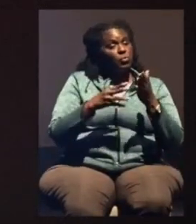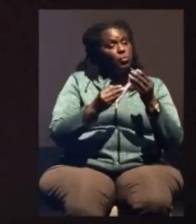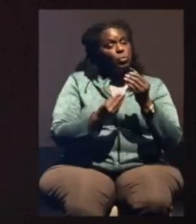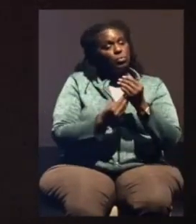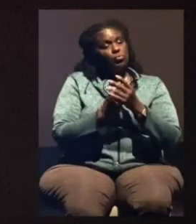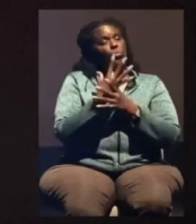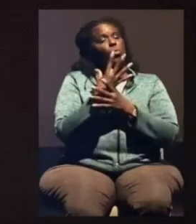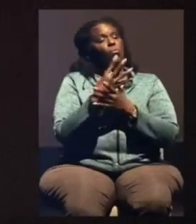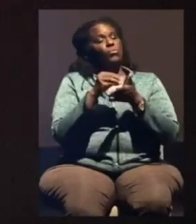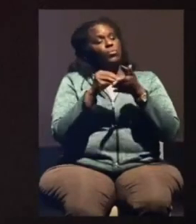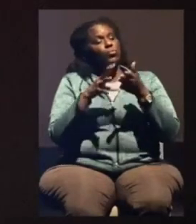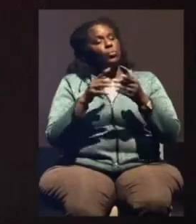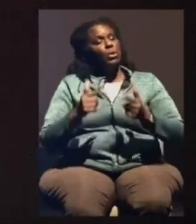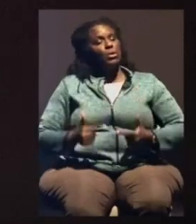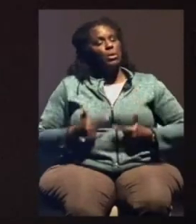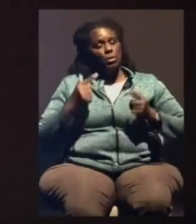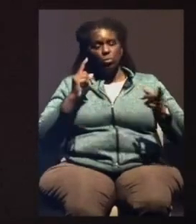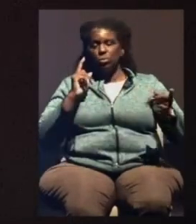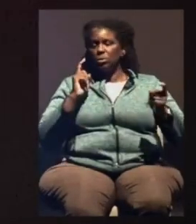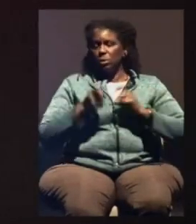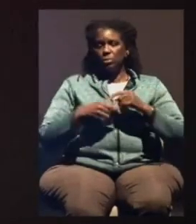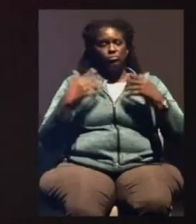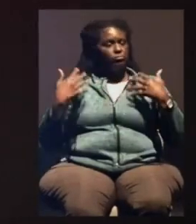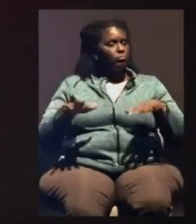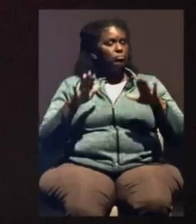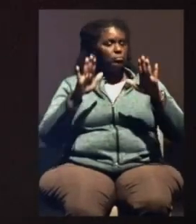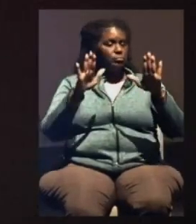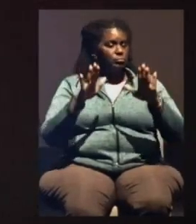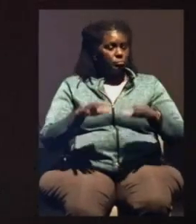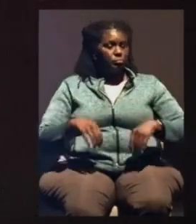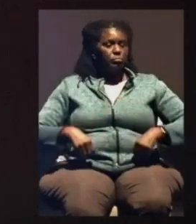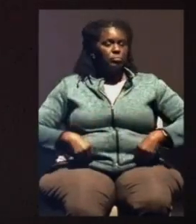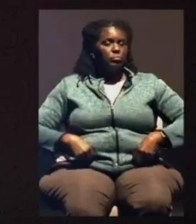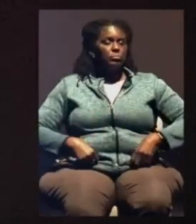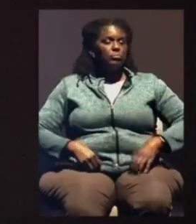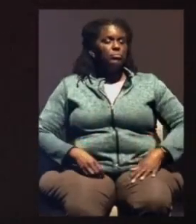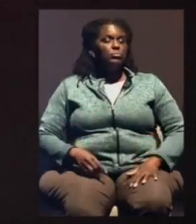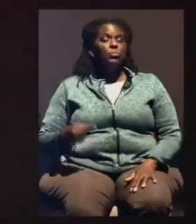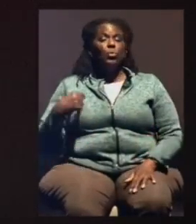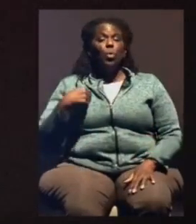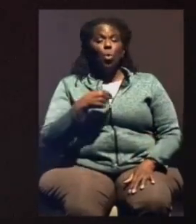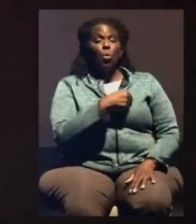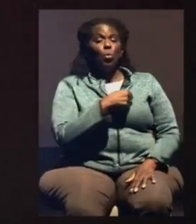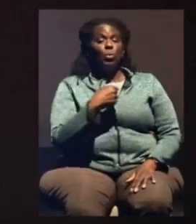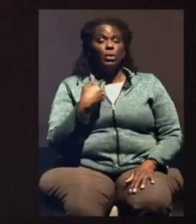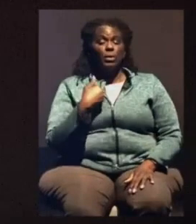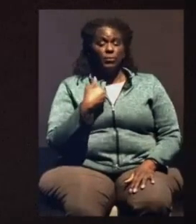the student life is phenomenal. And I mean, we have